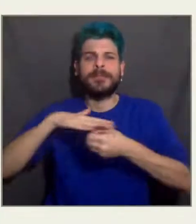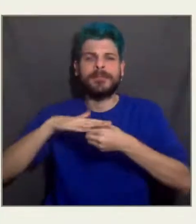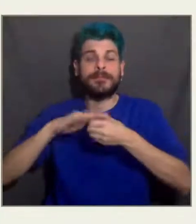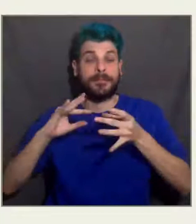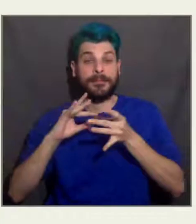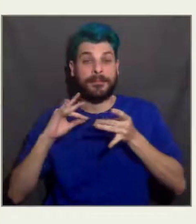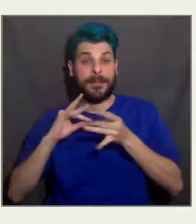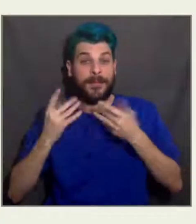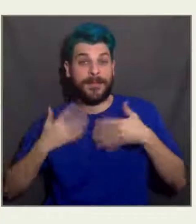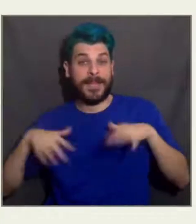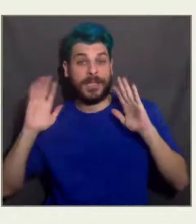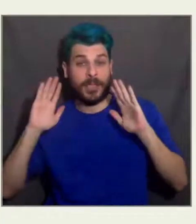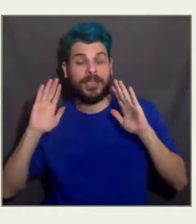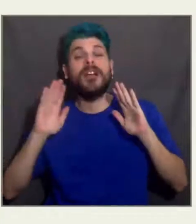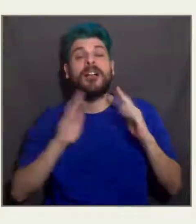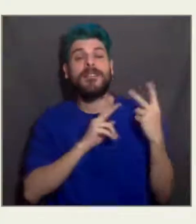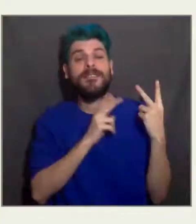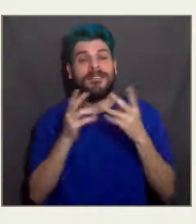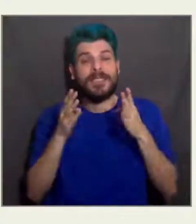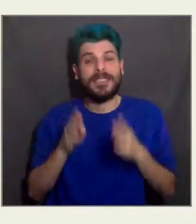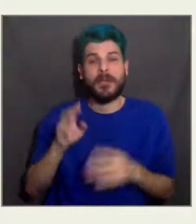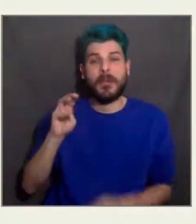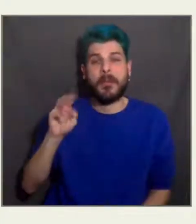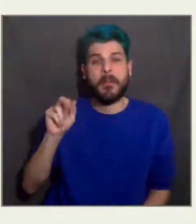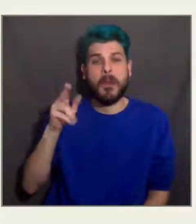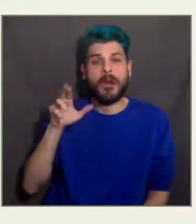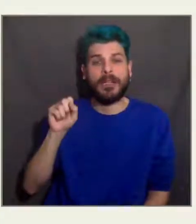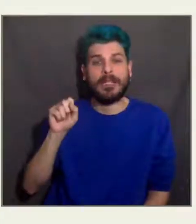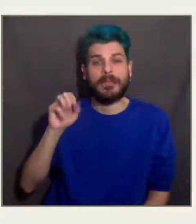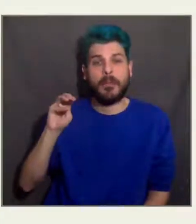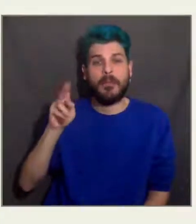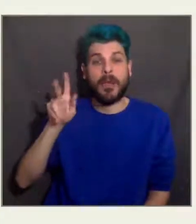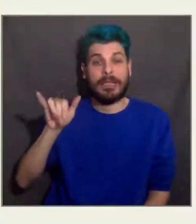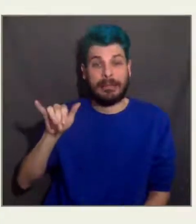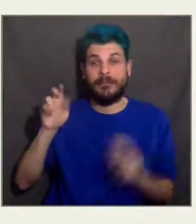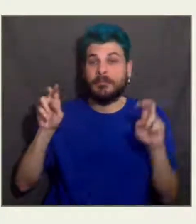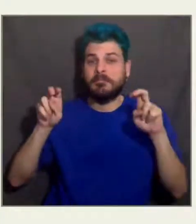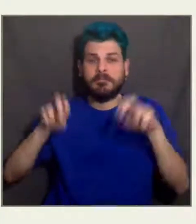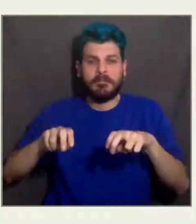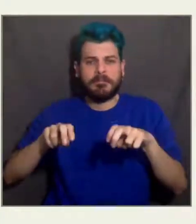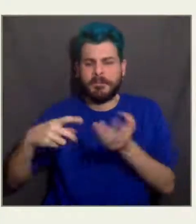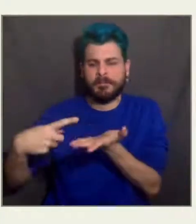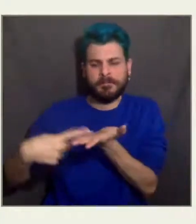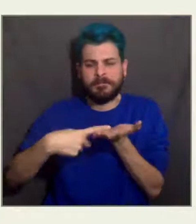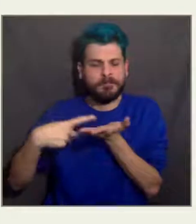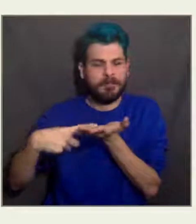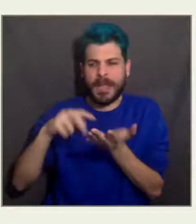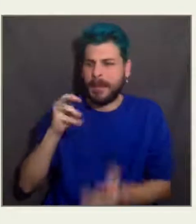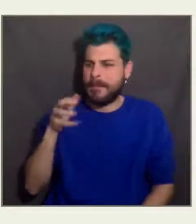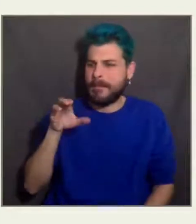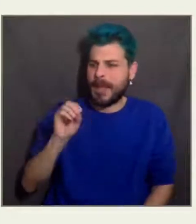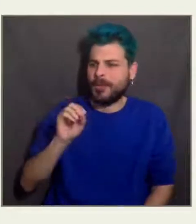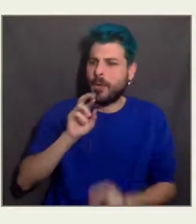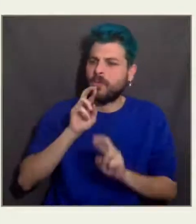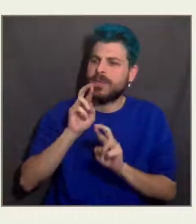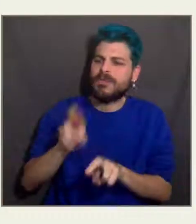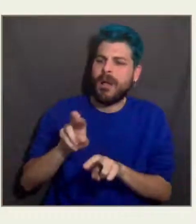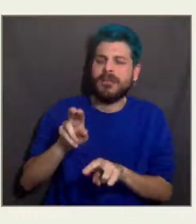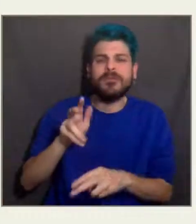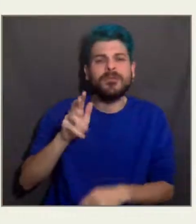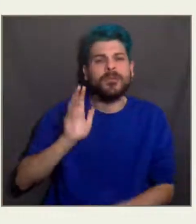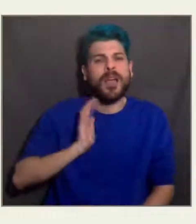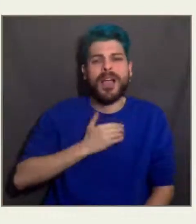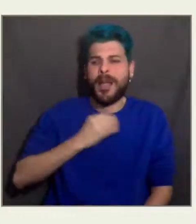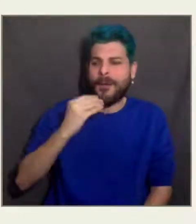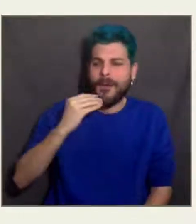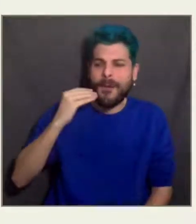will join Council President Peterson for a conversation about how Metro is responding to our housing and homelessness crises and